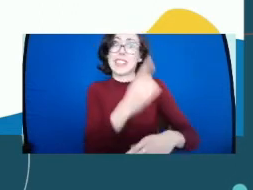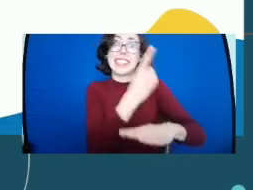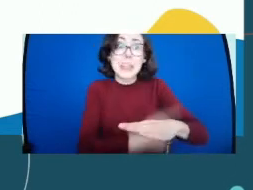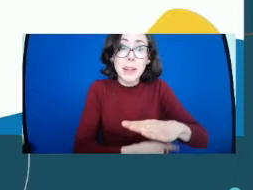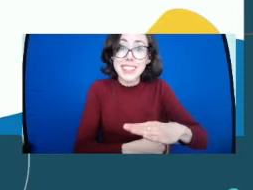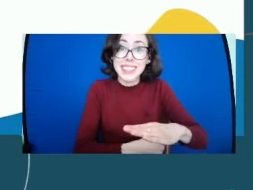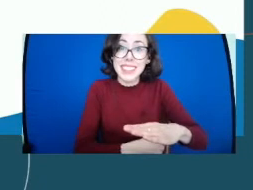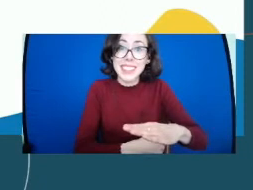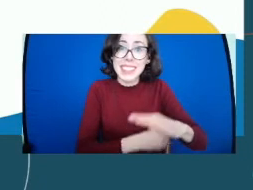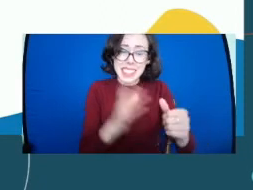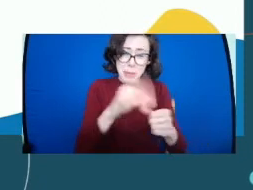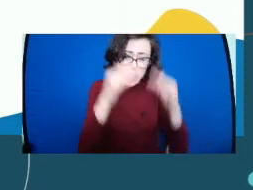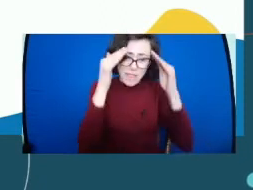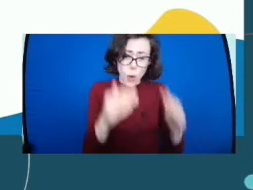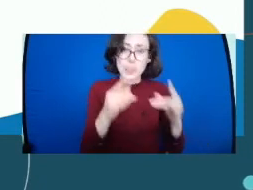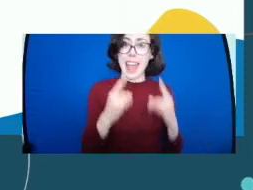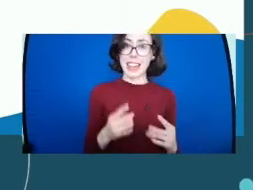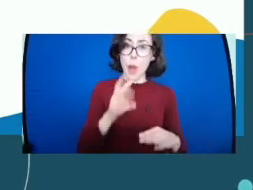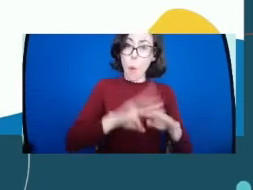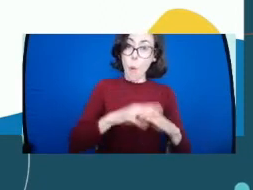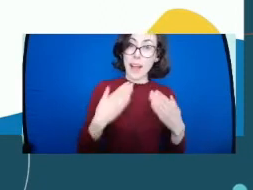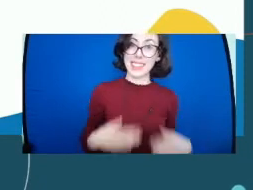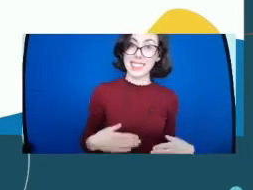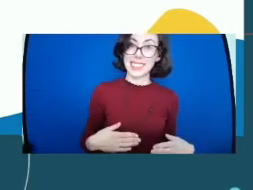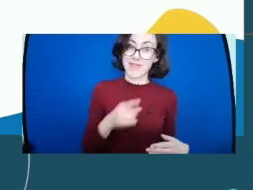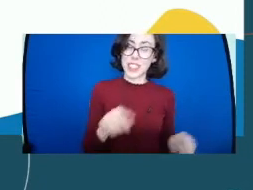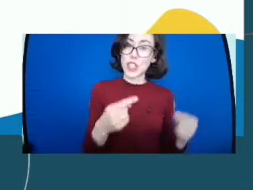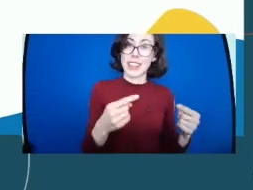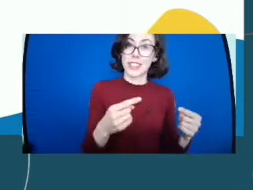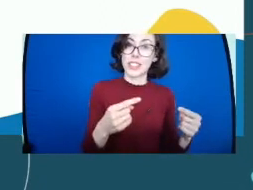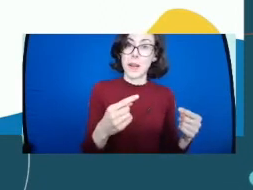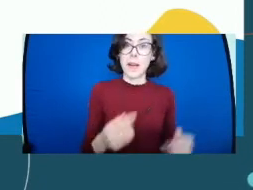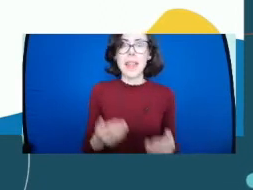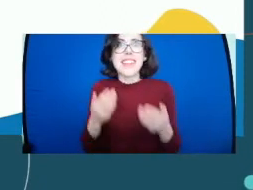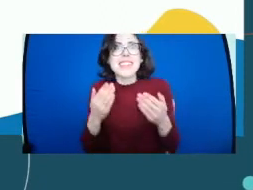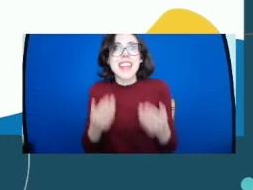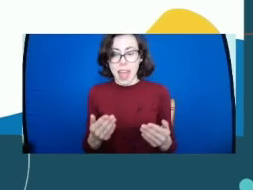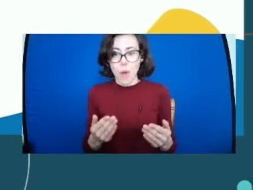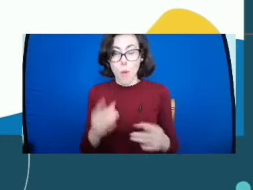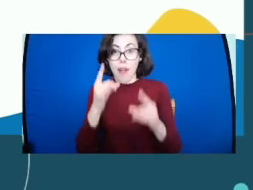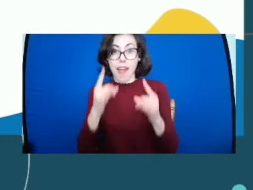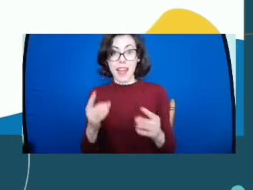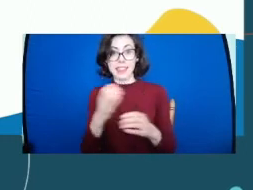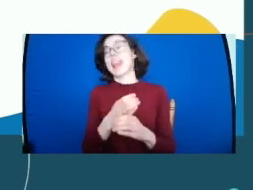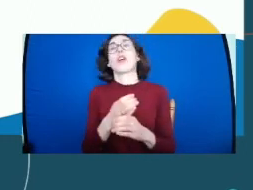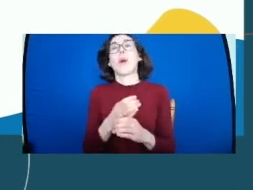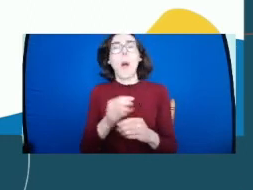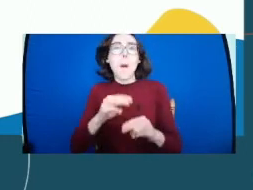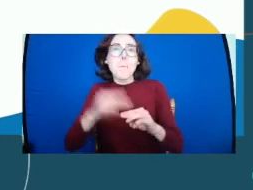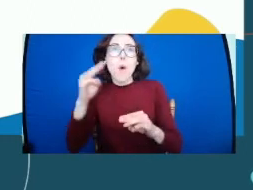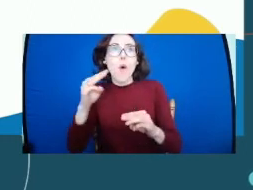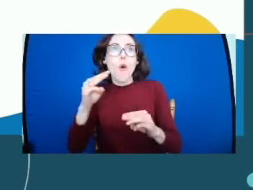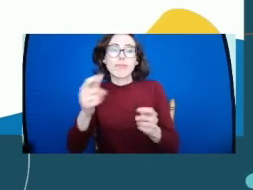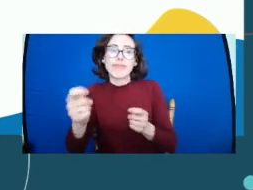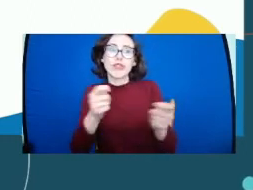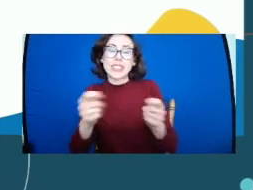wellness. And the emphasis in healthcare today is really managing, certain conditions. So, doctors and